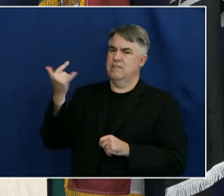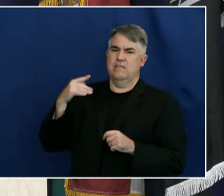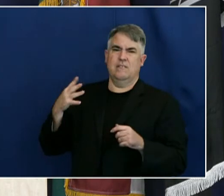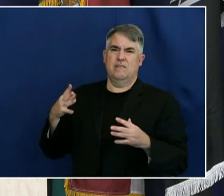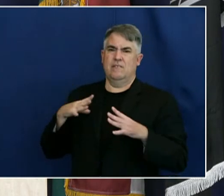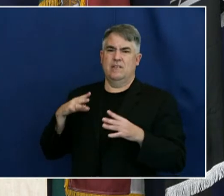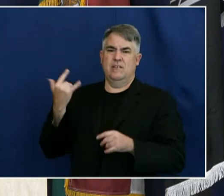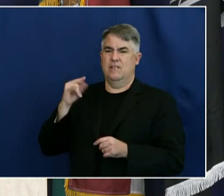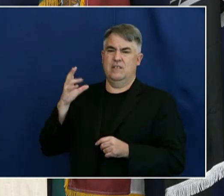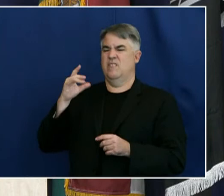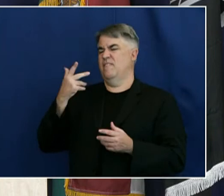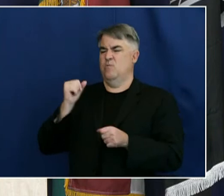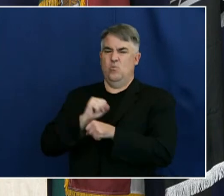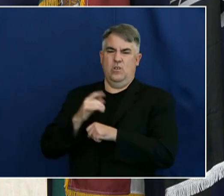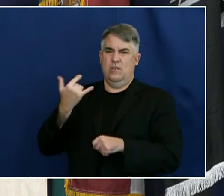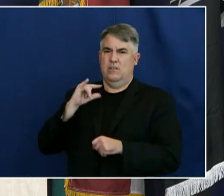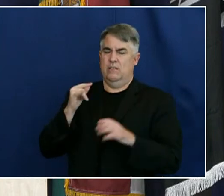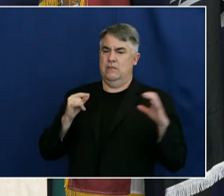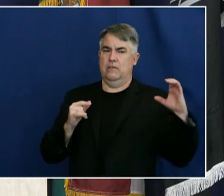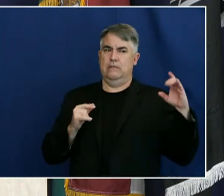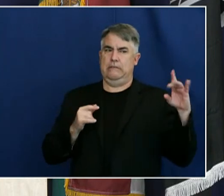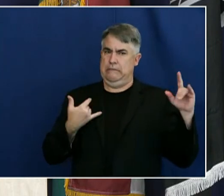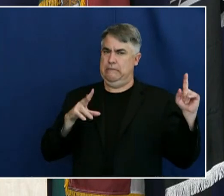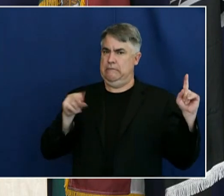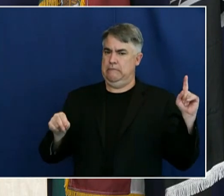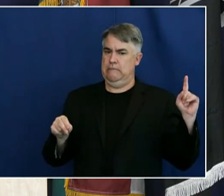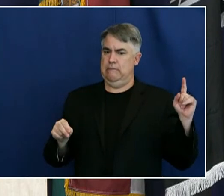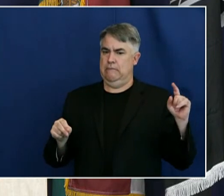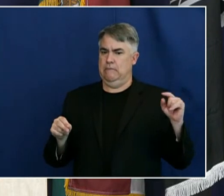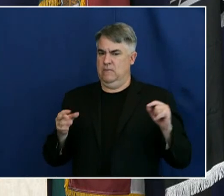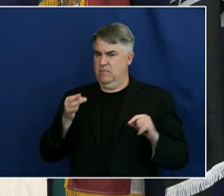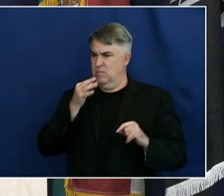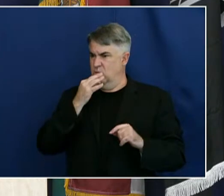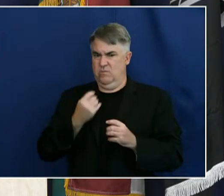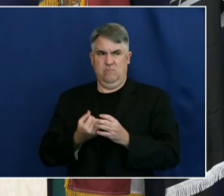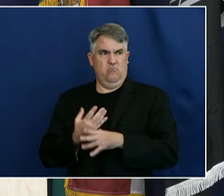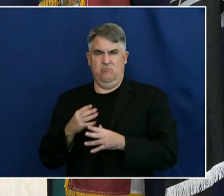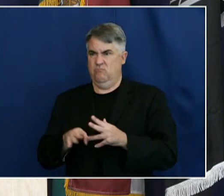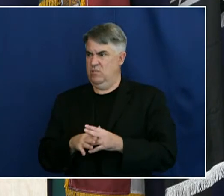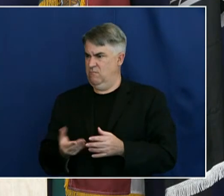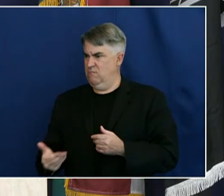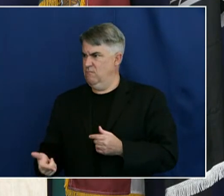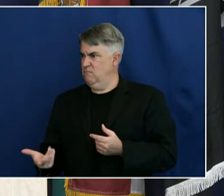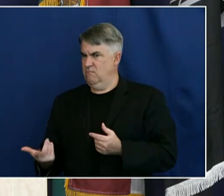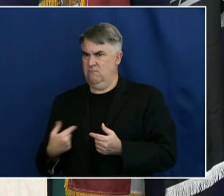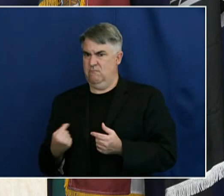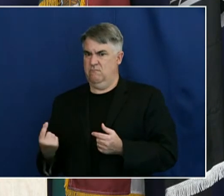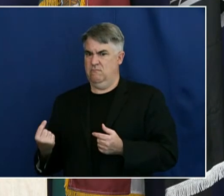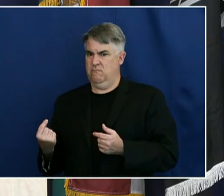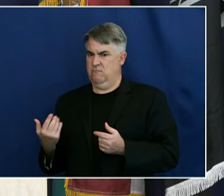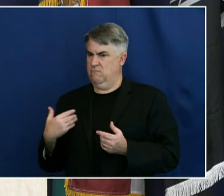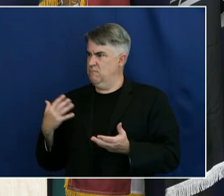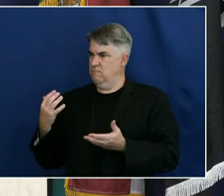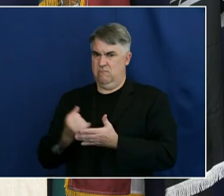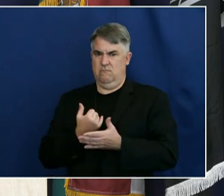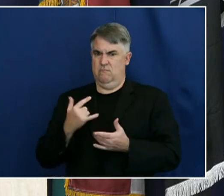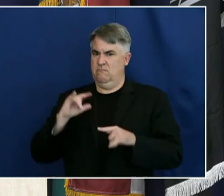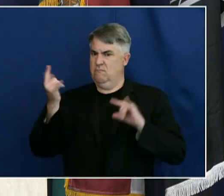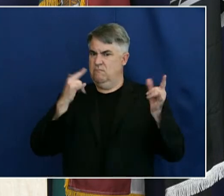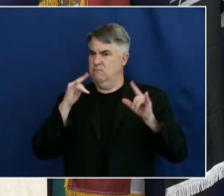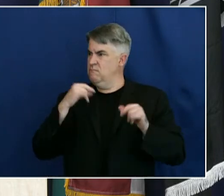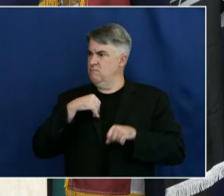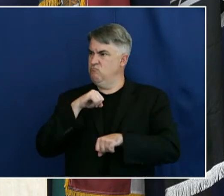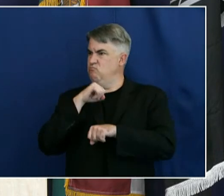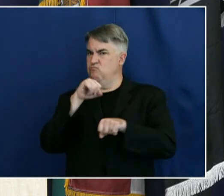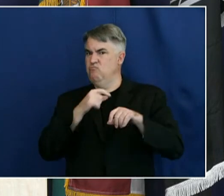spring break here for some and nearly around the corner for a lot of students in some of the biggest districts, should San Diegans be traveling right now? And when they come back, if they